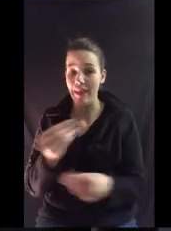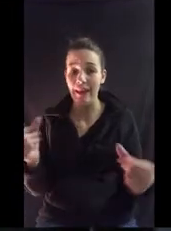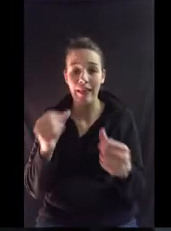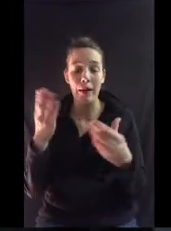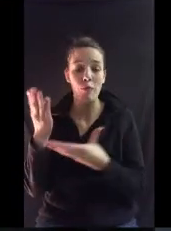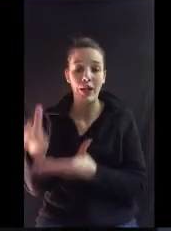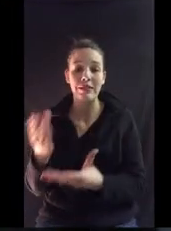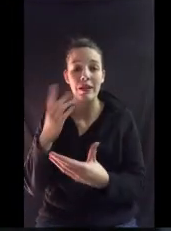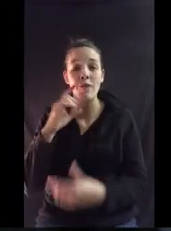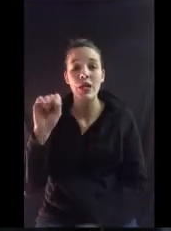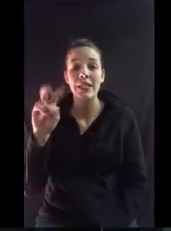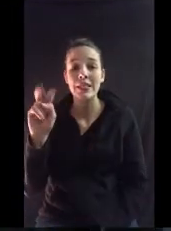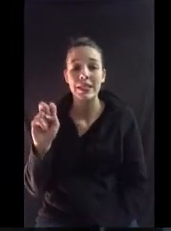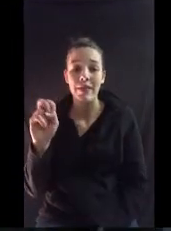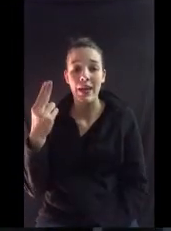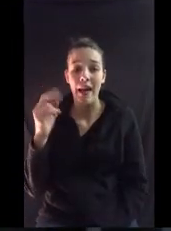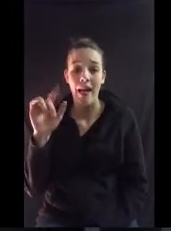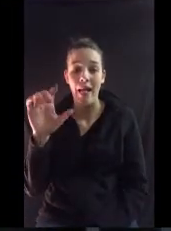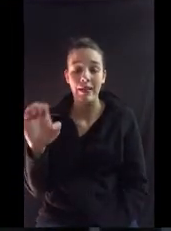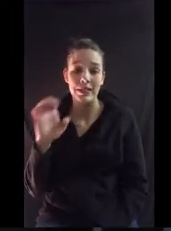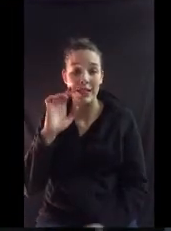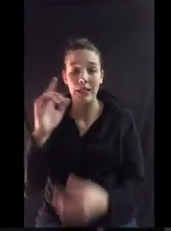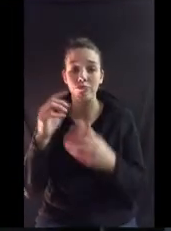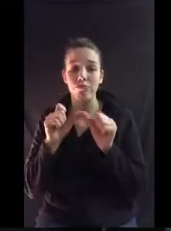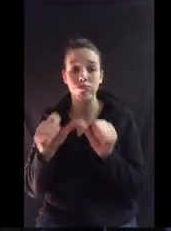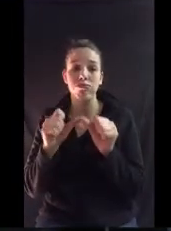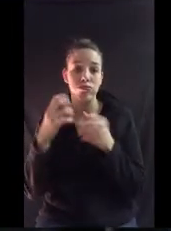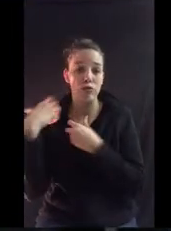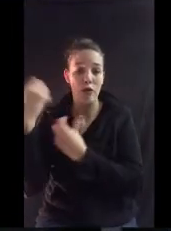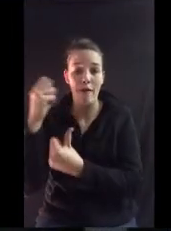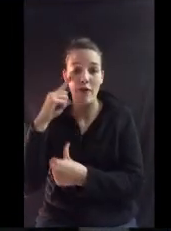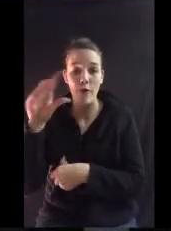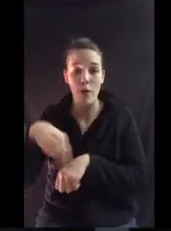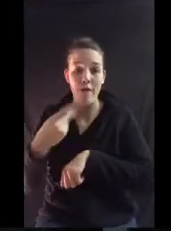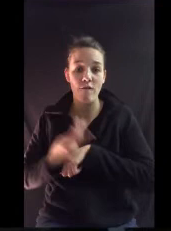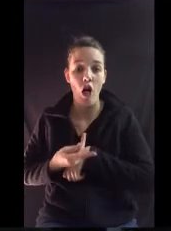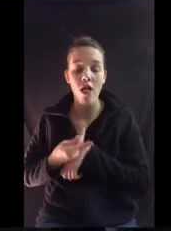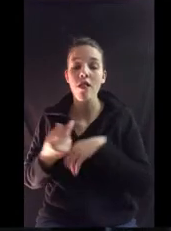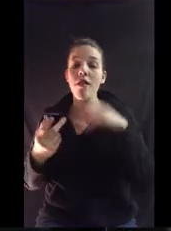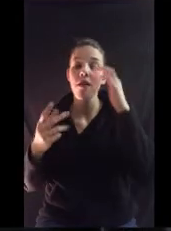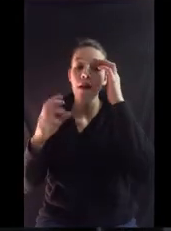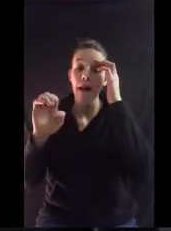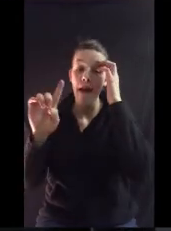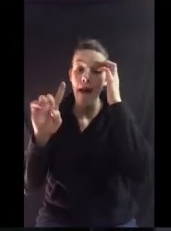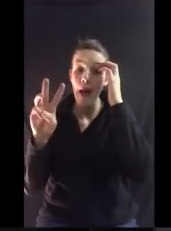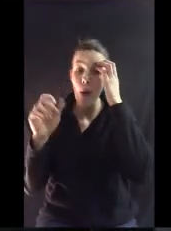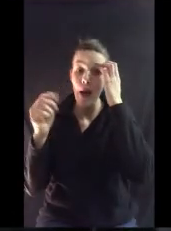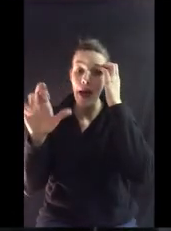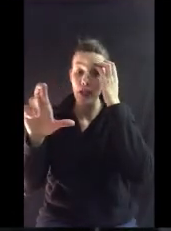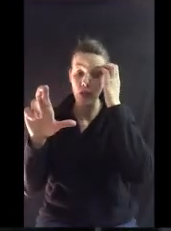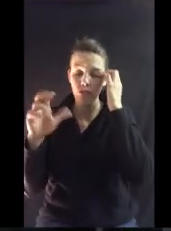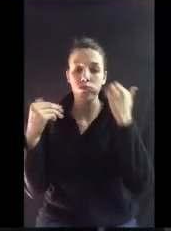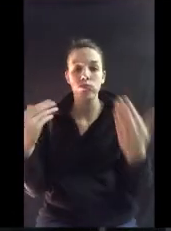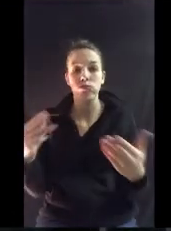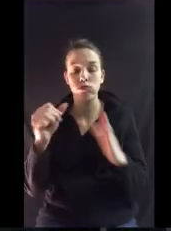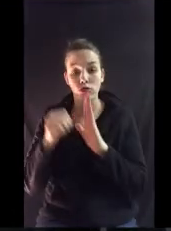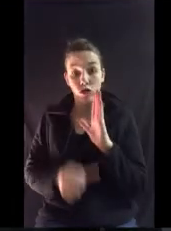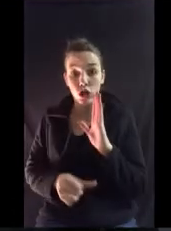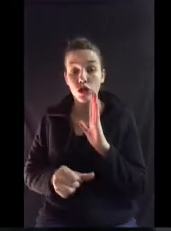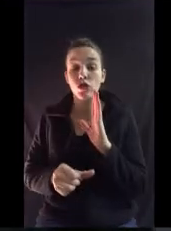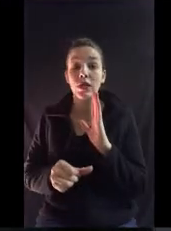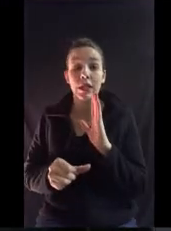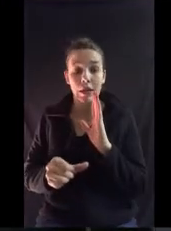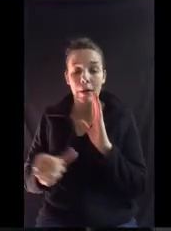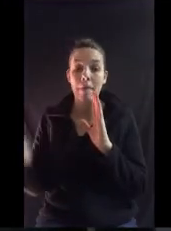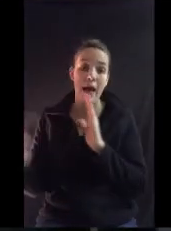thanks for the healing presence there. For Stevie Hallisey as well, as she continues to recover from her fall. We do want to lift up Ed Wagner, who